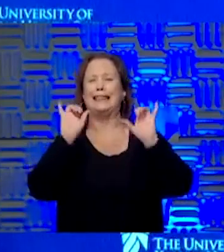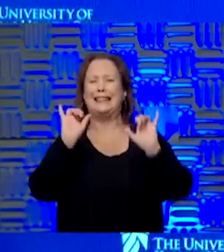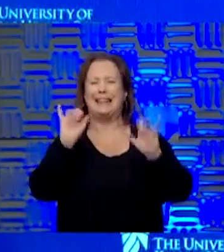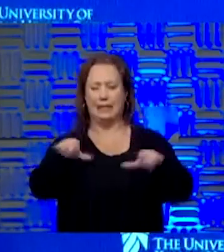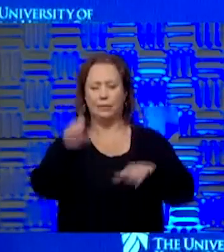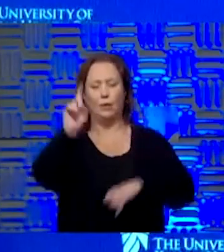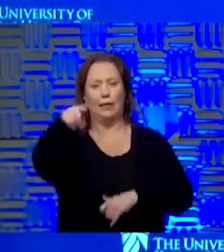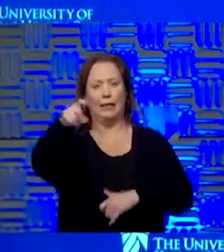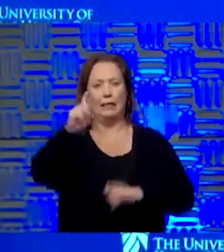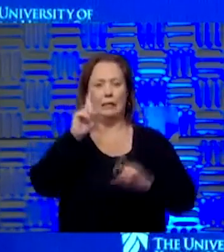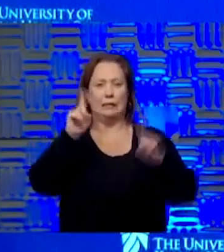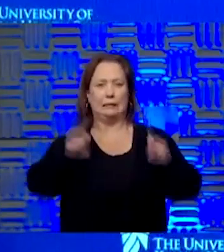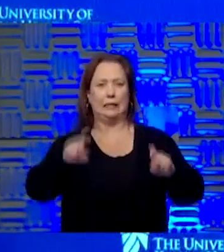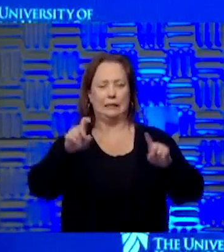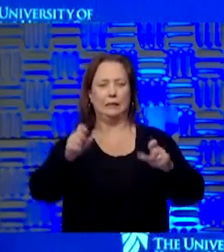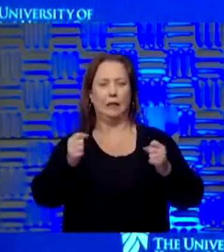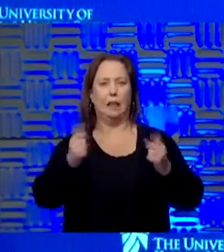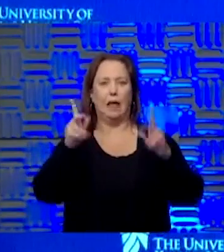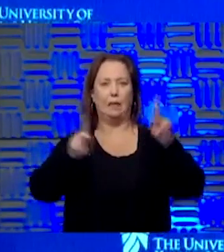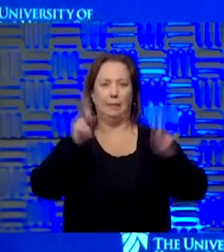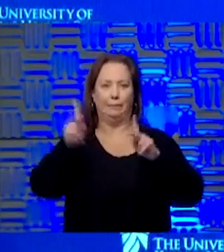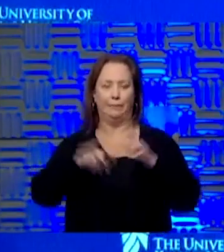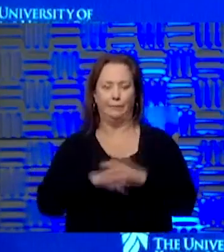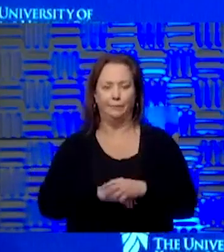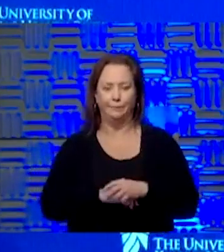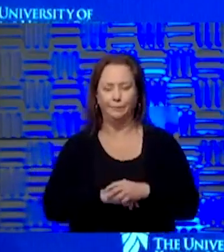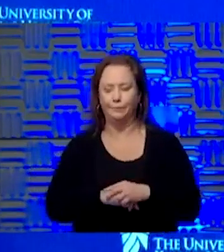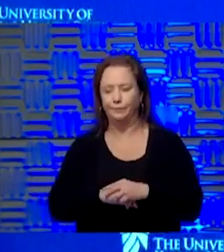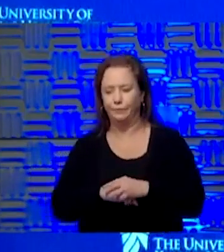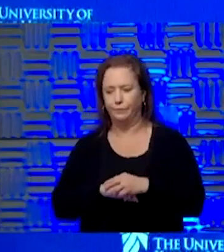we're going to test a lot of employees. So, okay, next question.